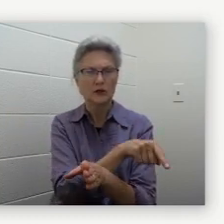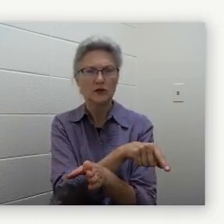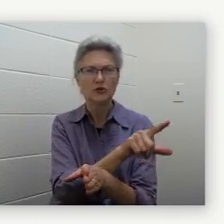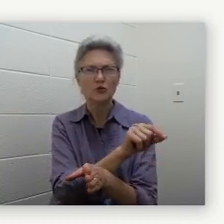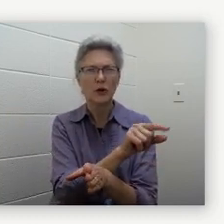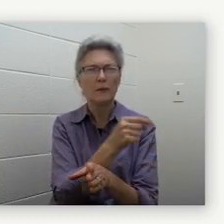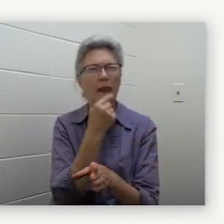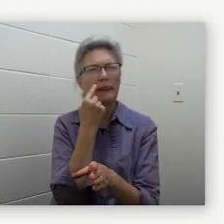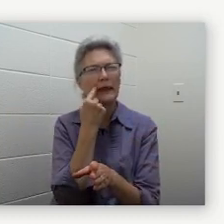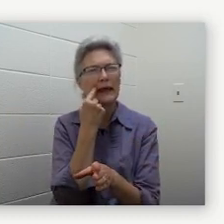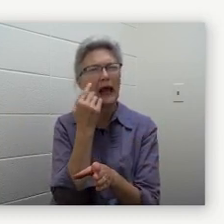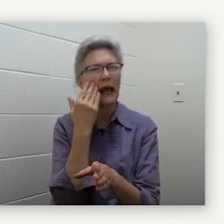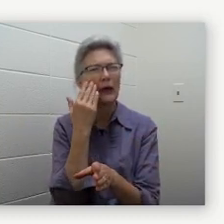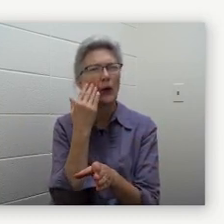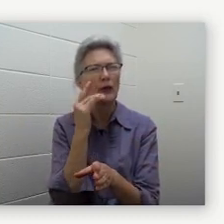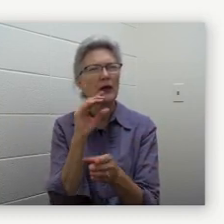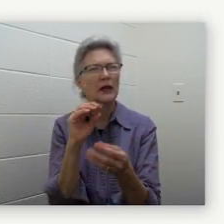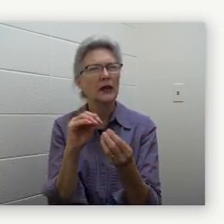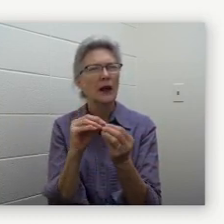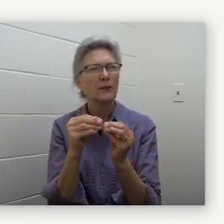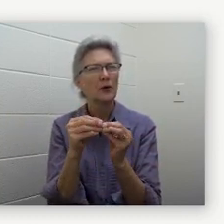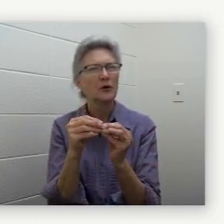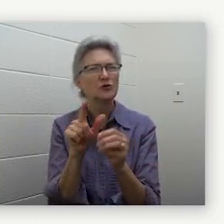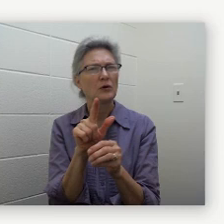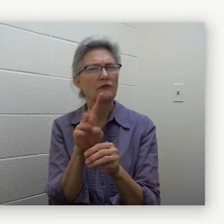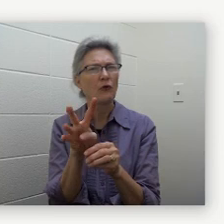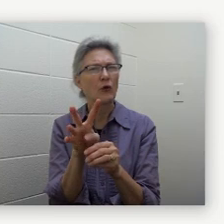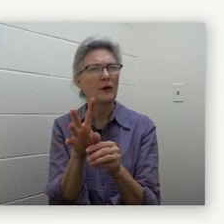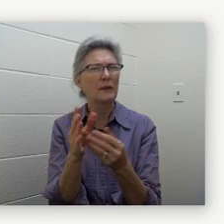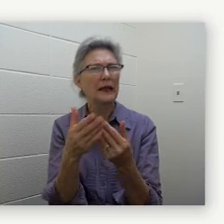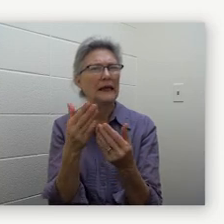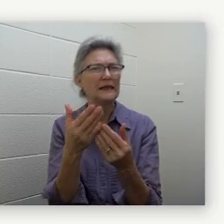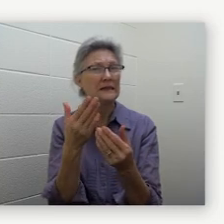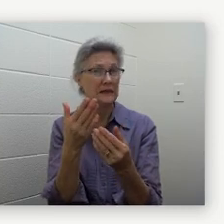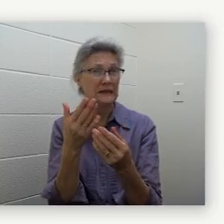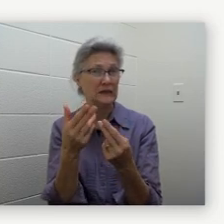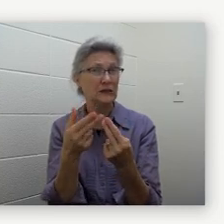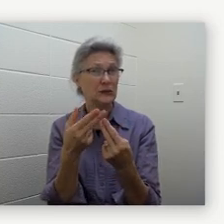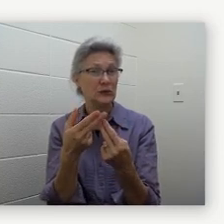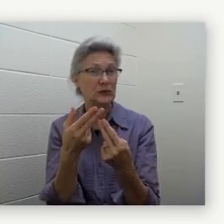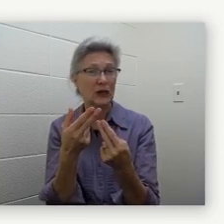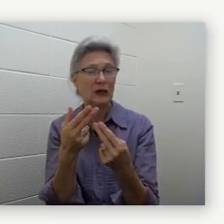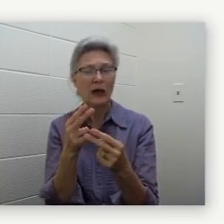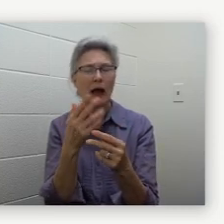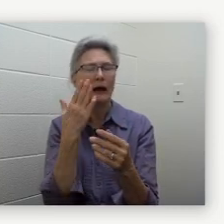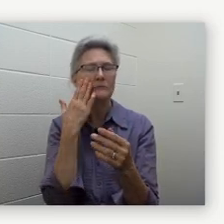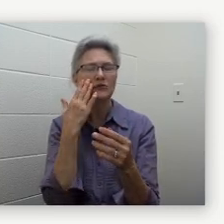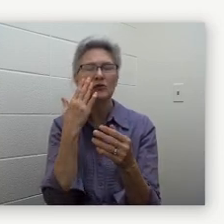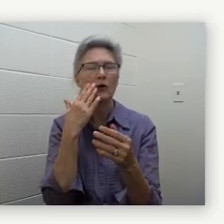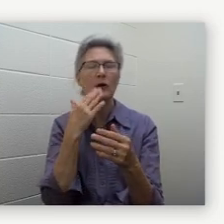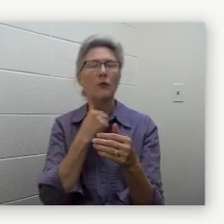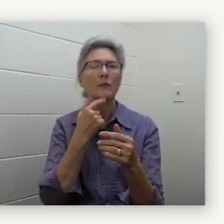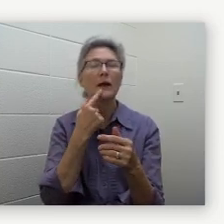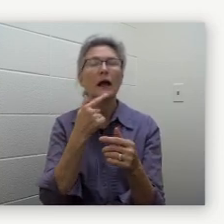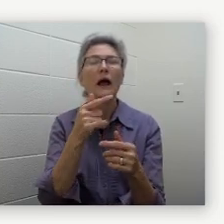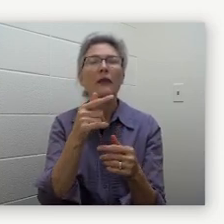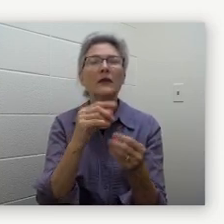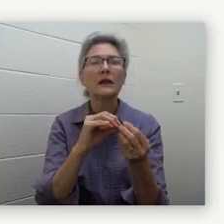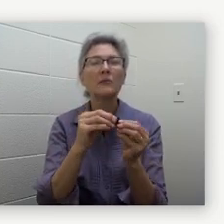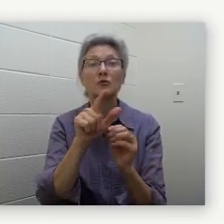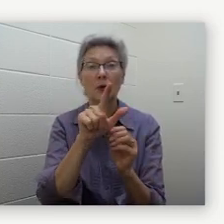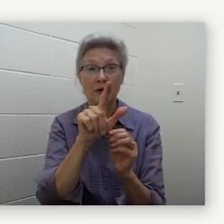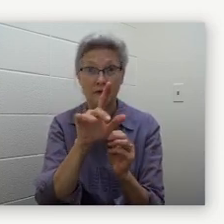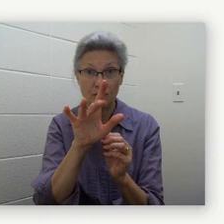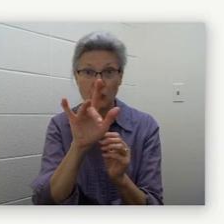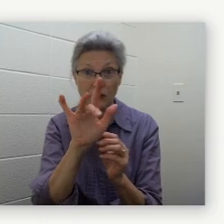I'm thinking I know the number 24 can be pretty easy to work with. Or I'm sorry, the number 25 can be pretty easy to work with,